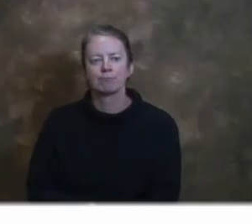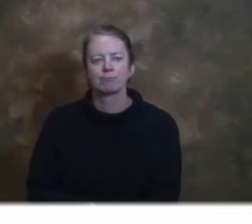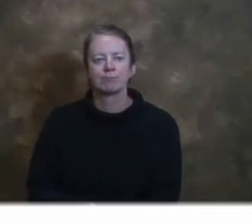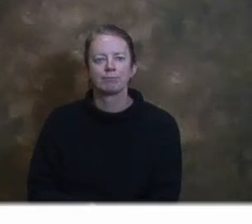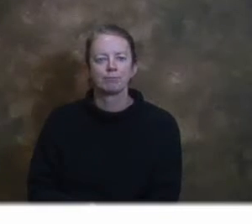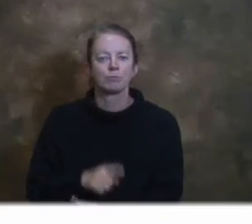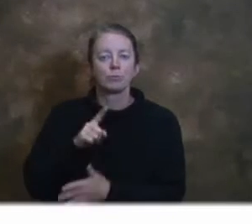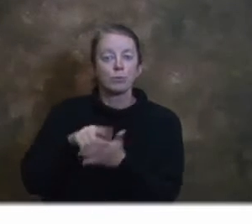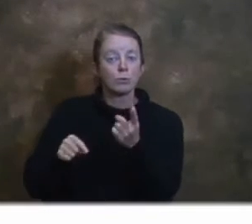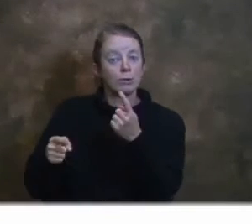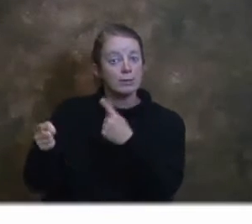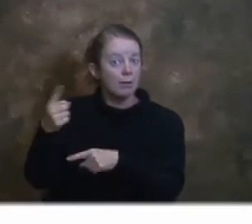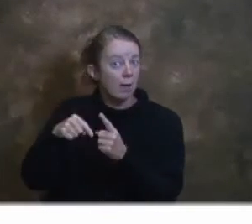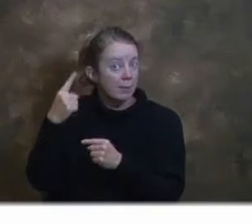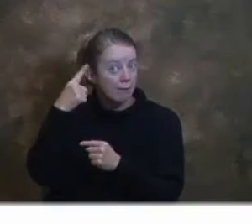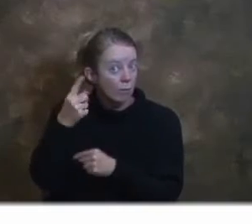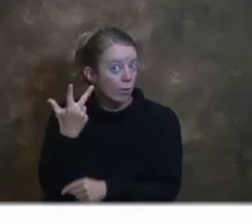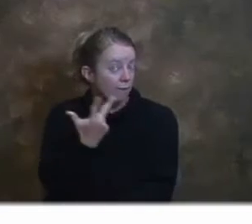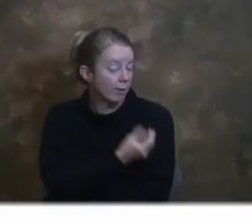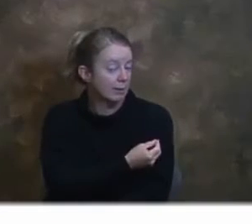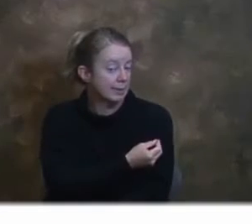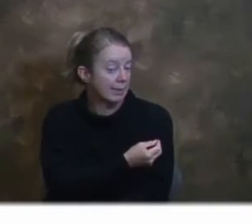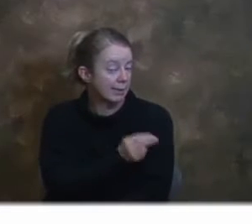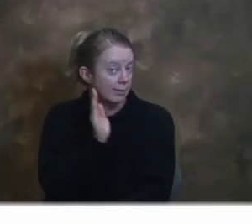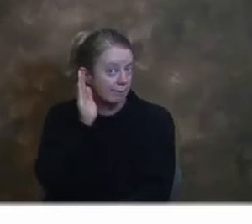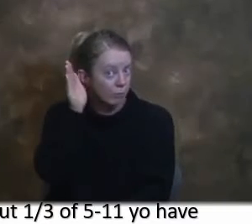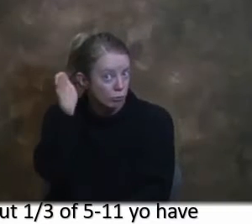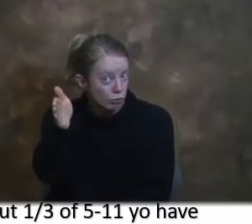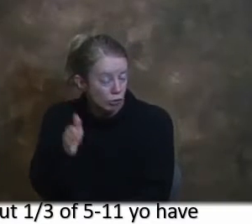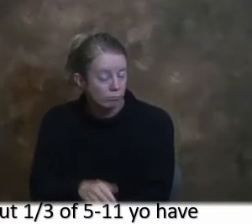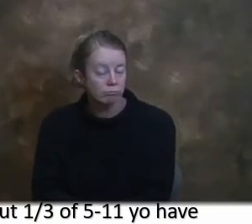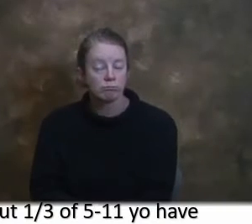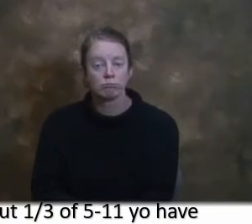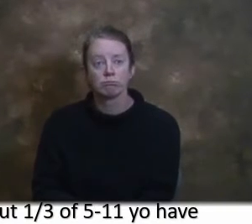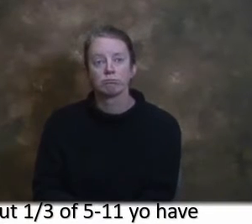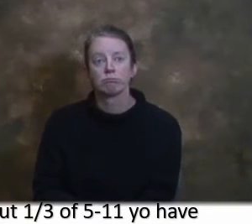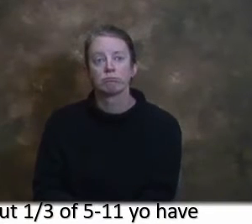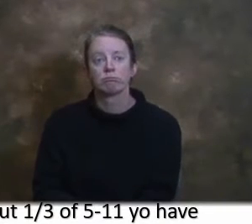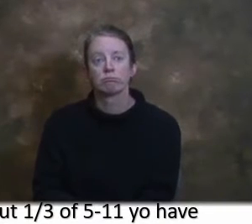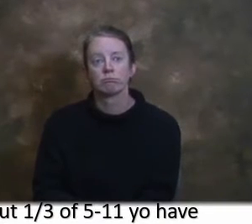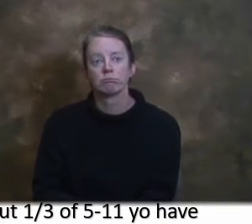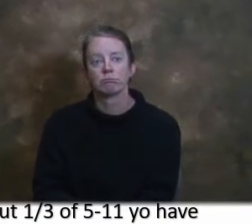What's on the horizon for vaccine? I'm sorry.